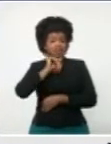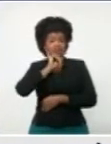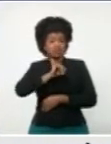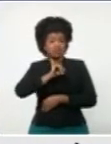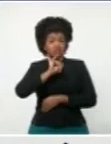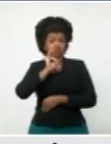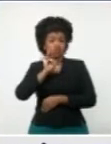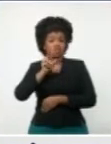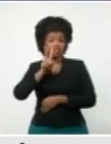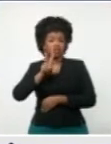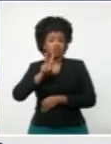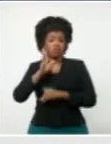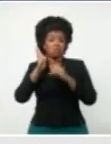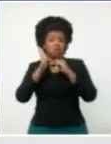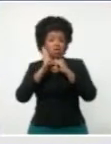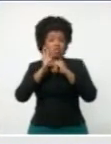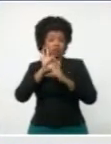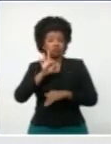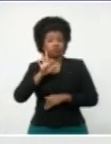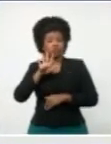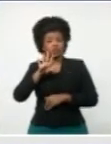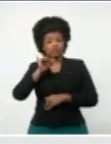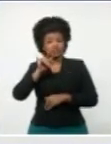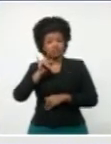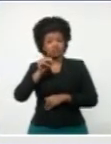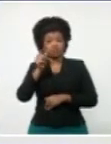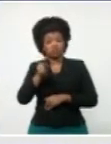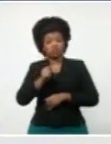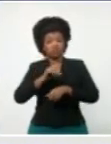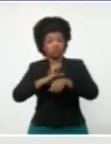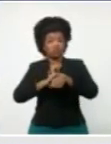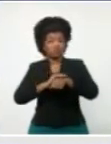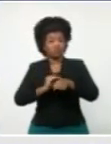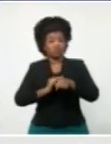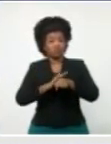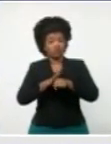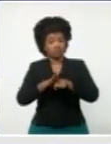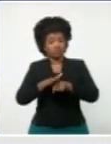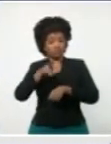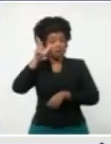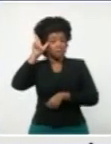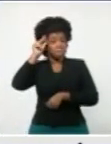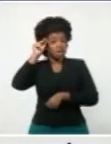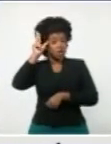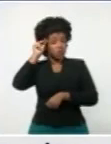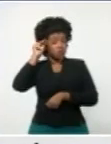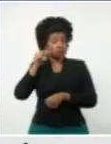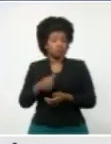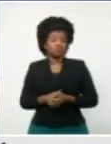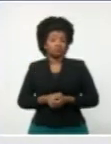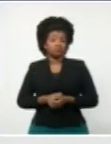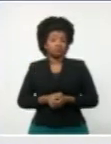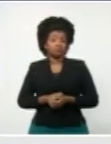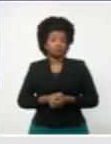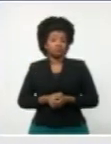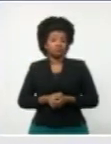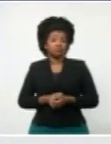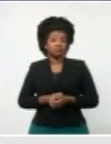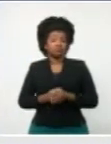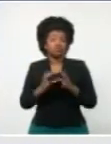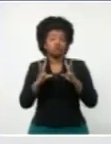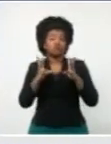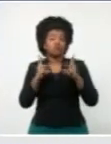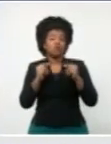As of 12 o'clock last night, in the world, 185 countries continued reporting